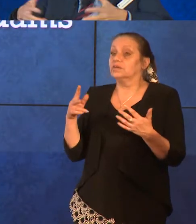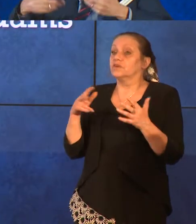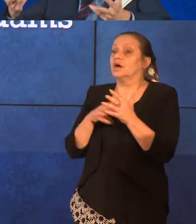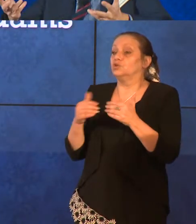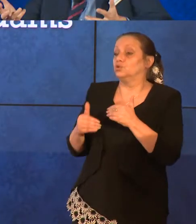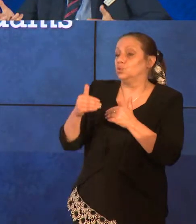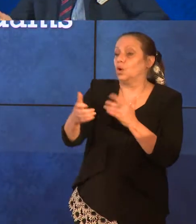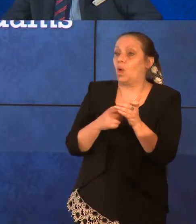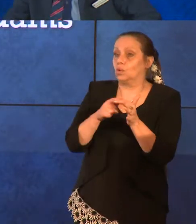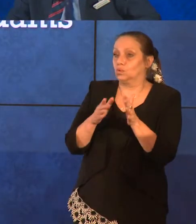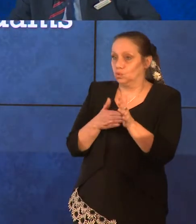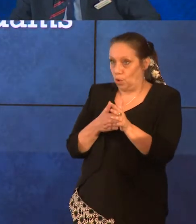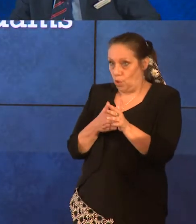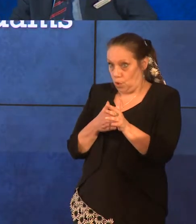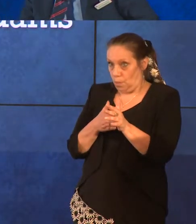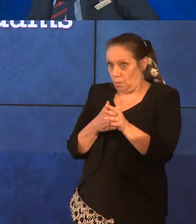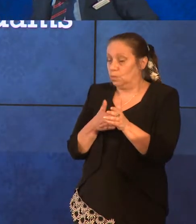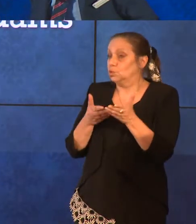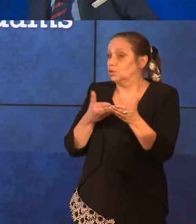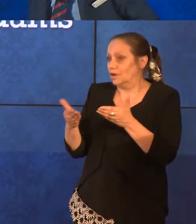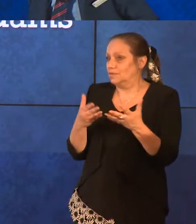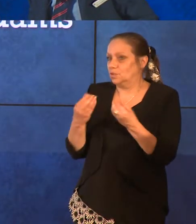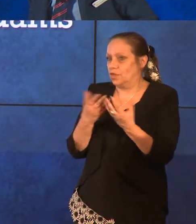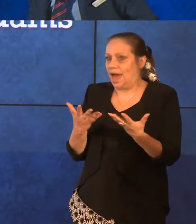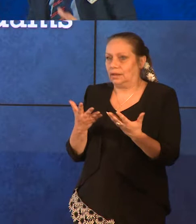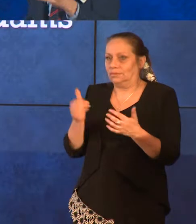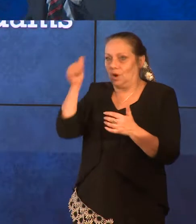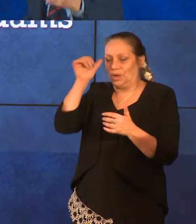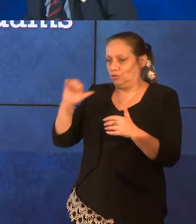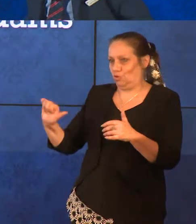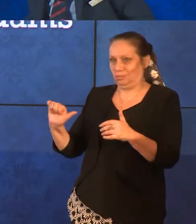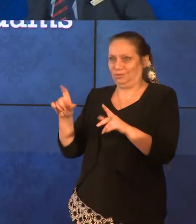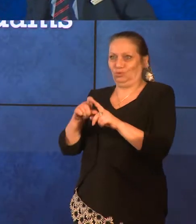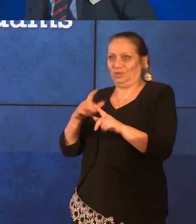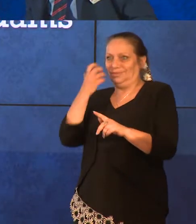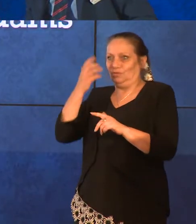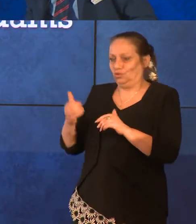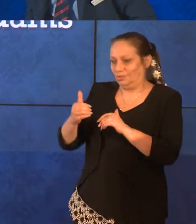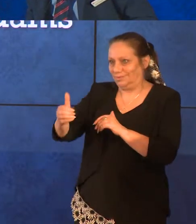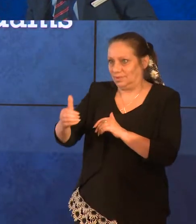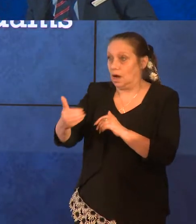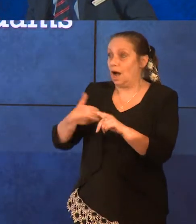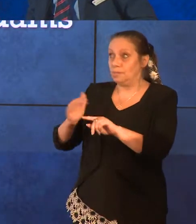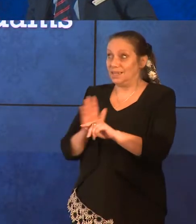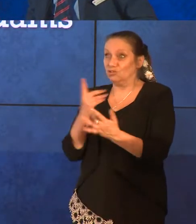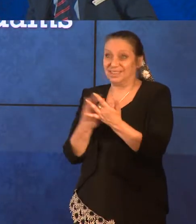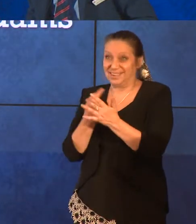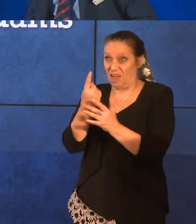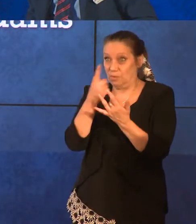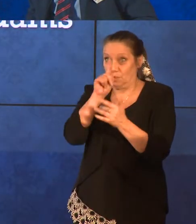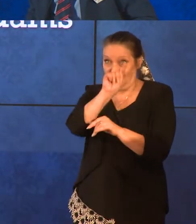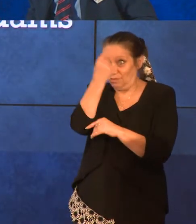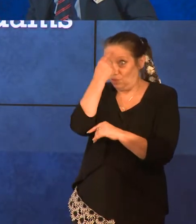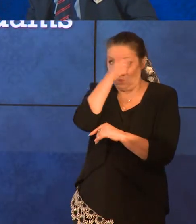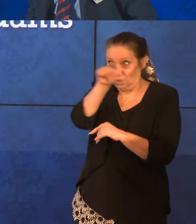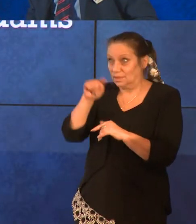term inappropriate delivery of services. And yes, and I'm interested to hear if others have thoughts on that topic, because